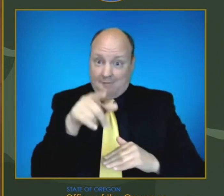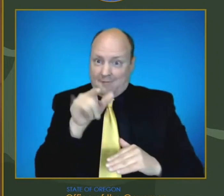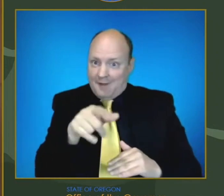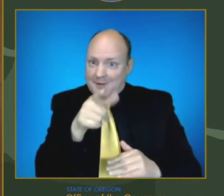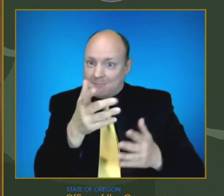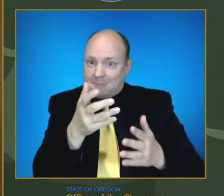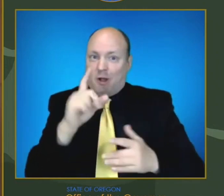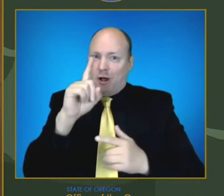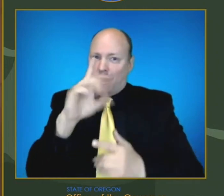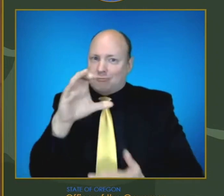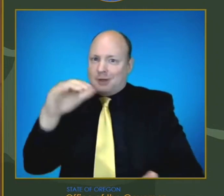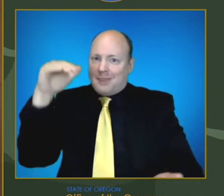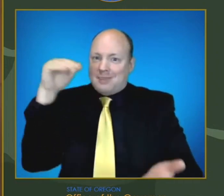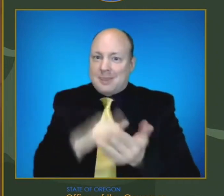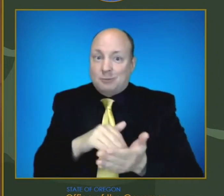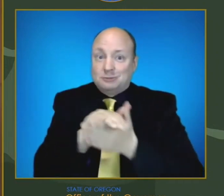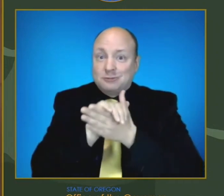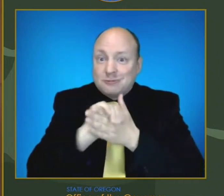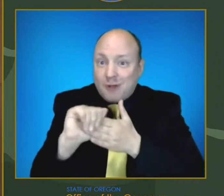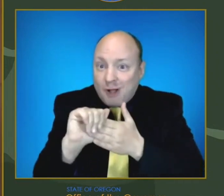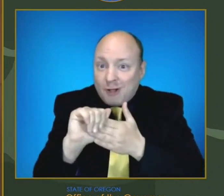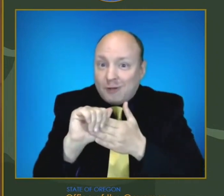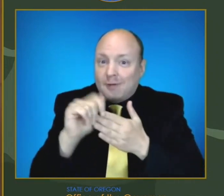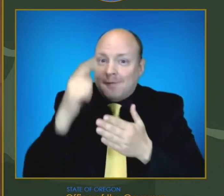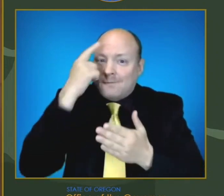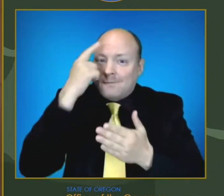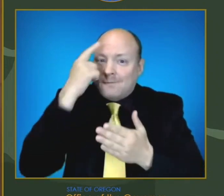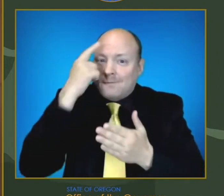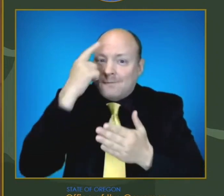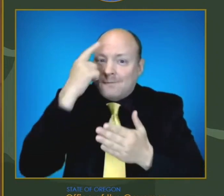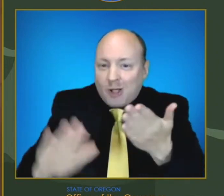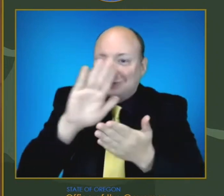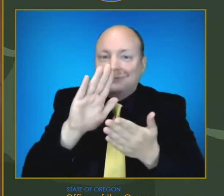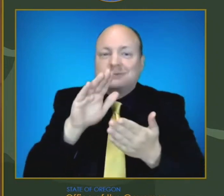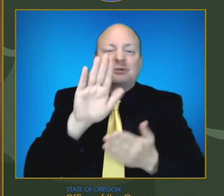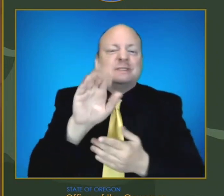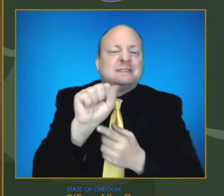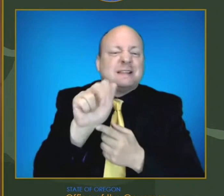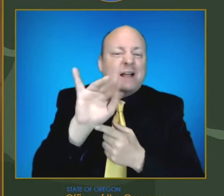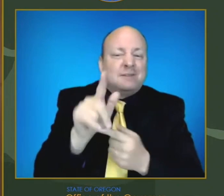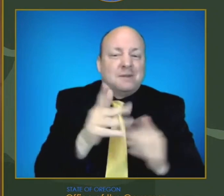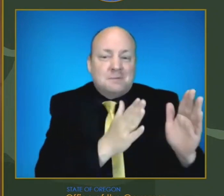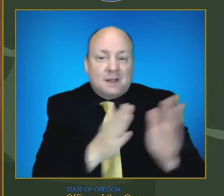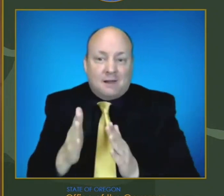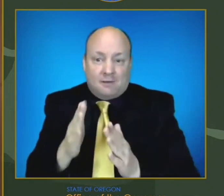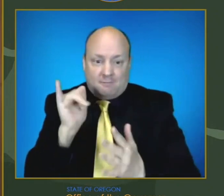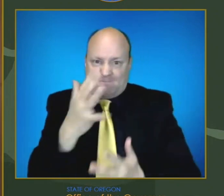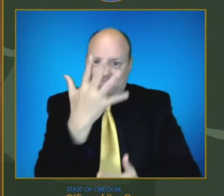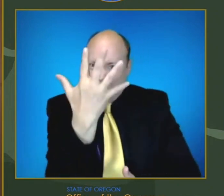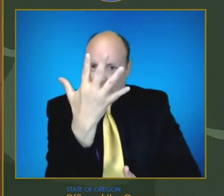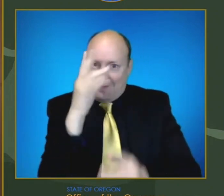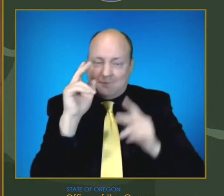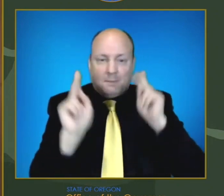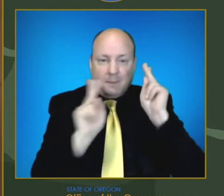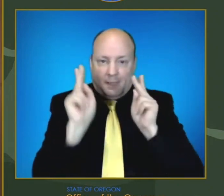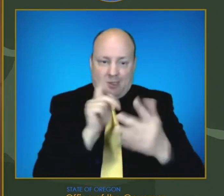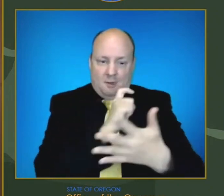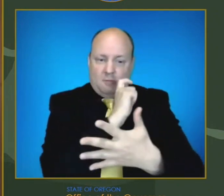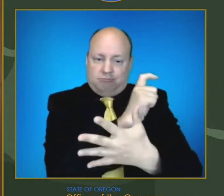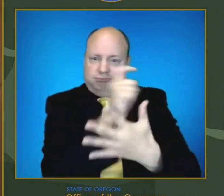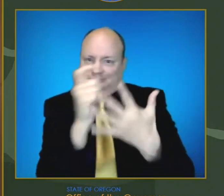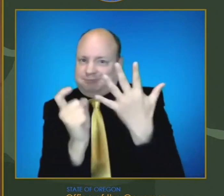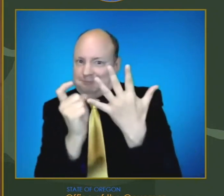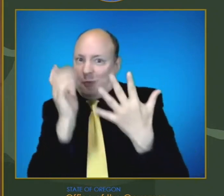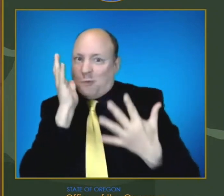Oregon College Savings Plan scholarship winners for Oregonians ages 12 to 17, and each